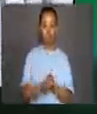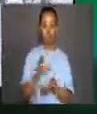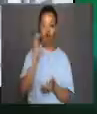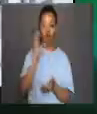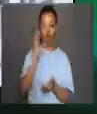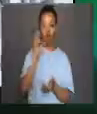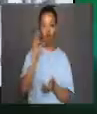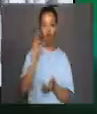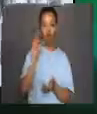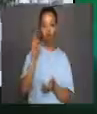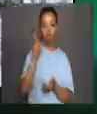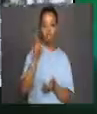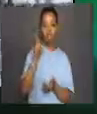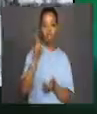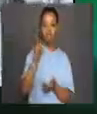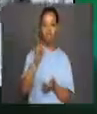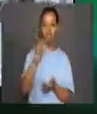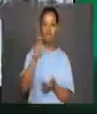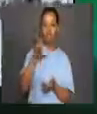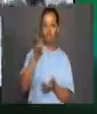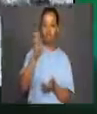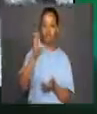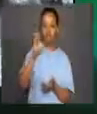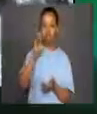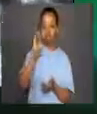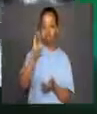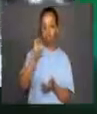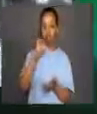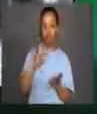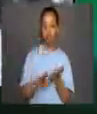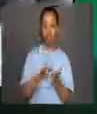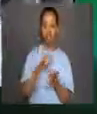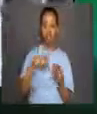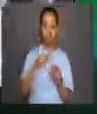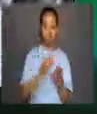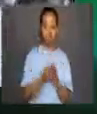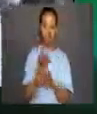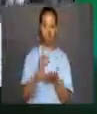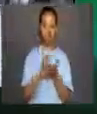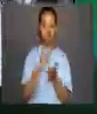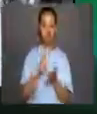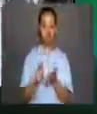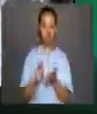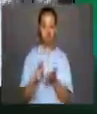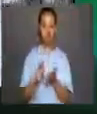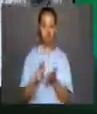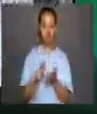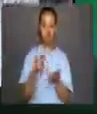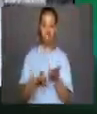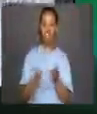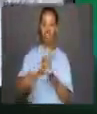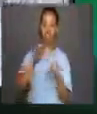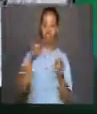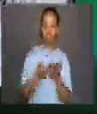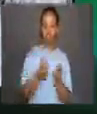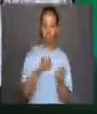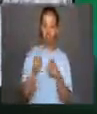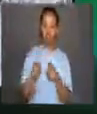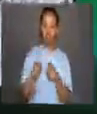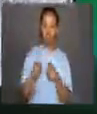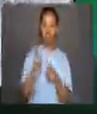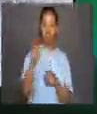Coniferous needle-leaf trees flourish in this environment. These include